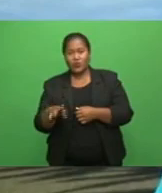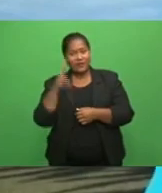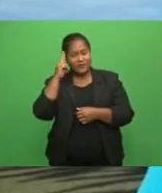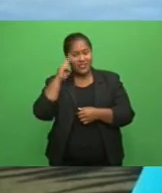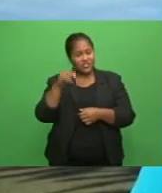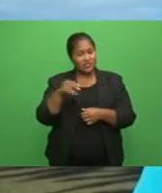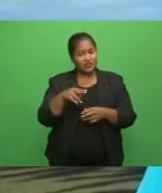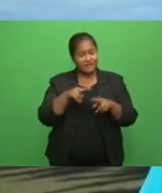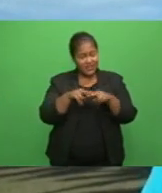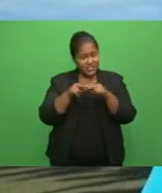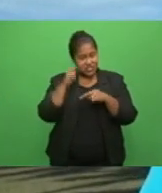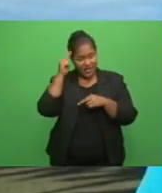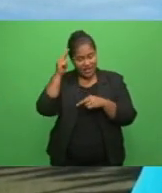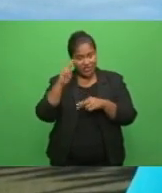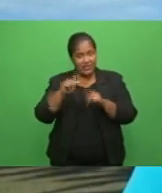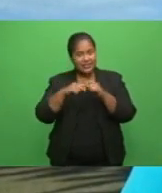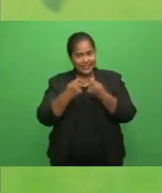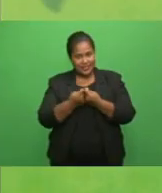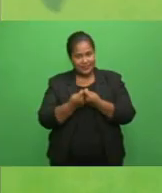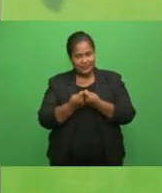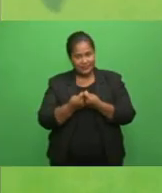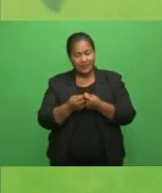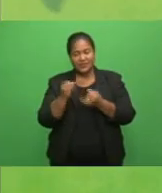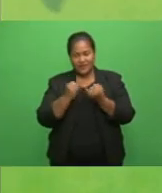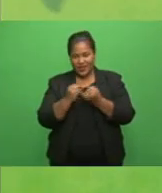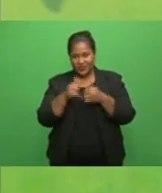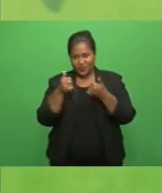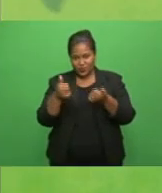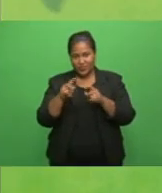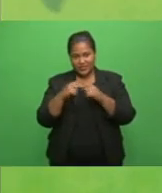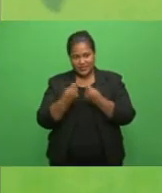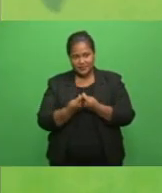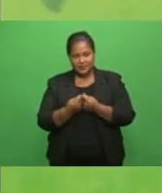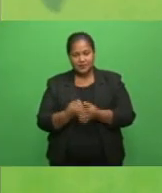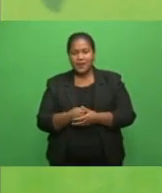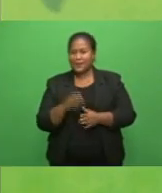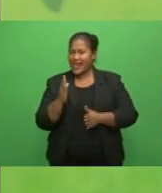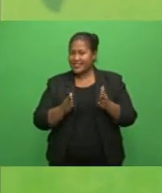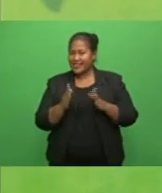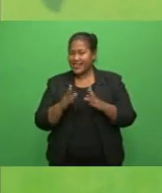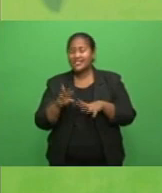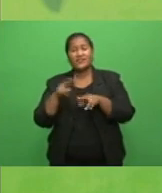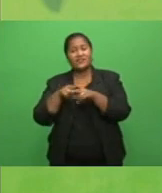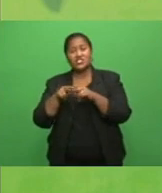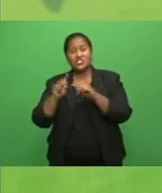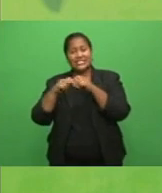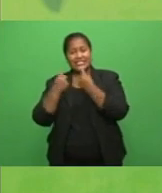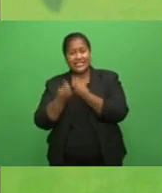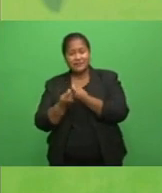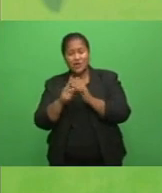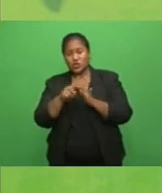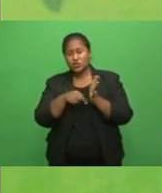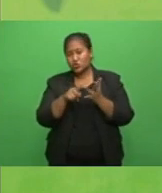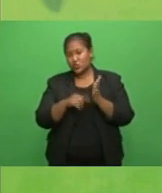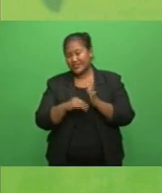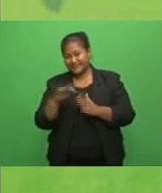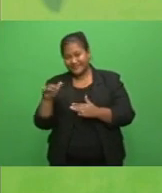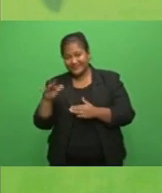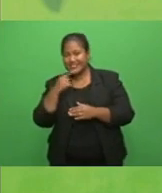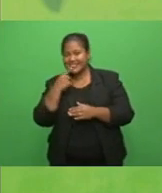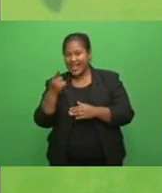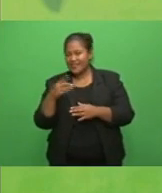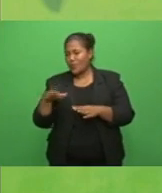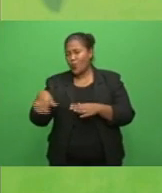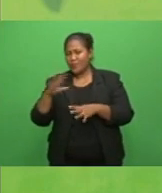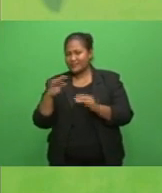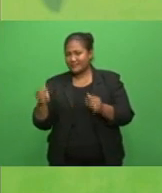team reps. So it'll be a very good game. Athletics Fiji President Chochi Linga says its upcoming national